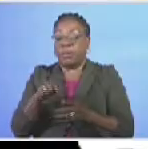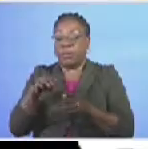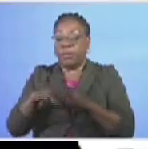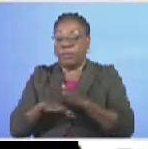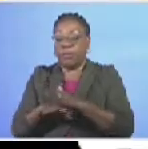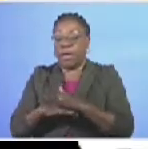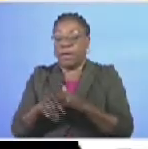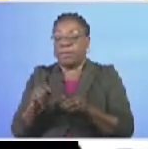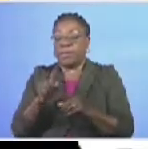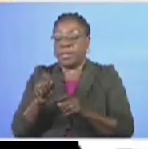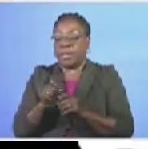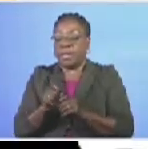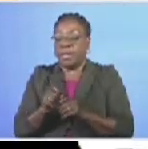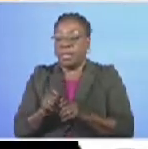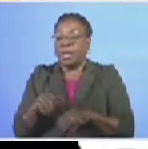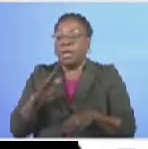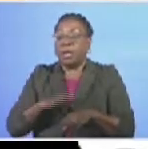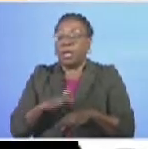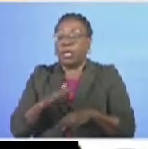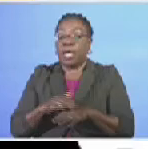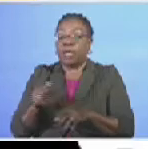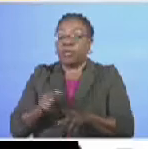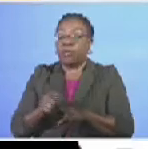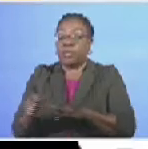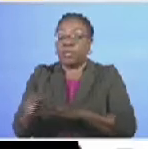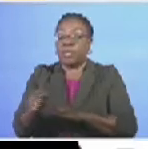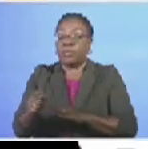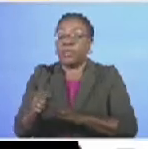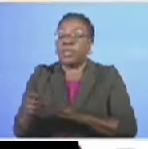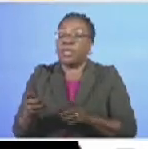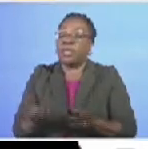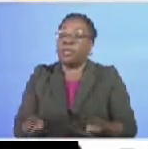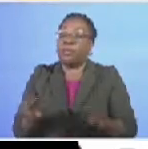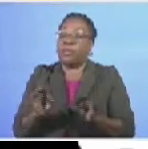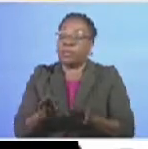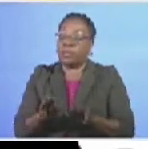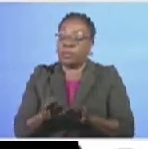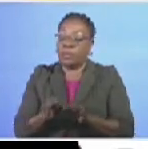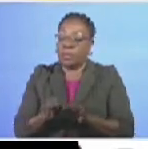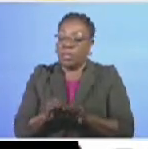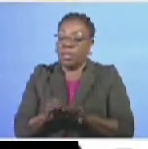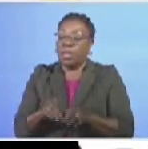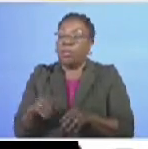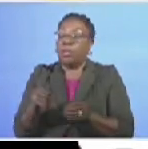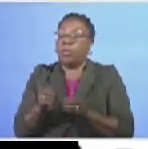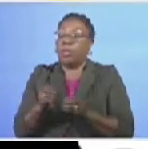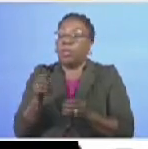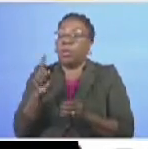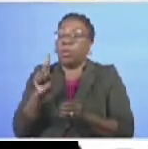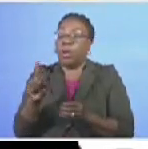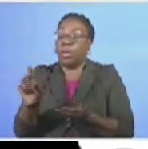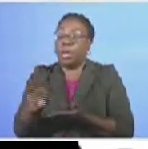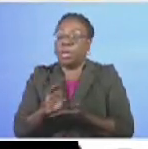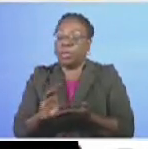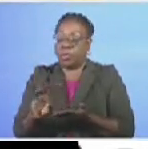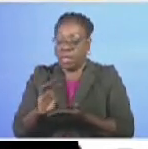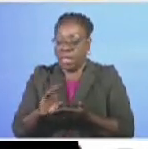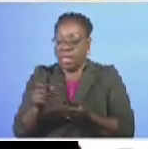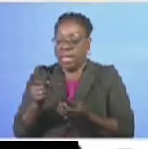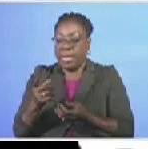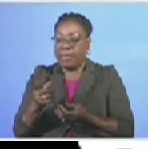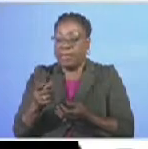5%. Contact tracing has also been a successful strategy, with more than 111 contact tracers currently in the